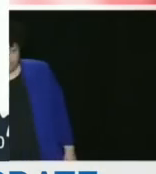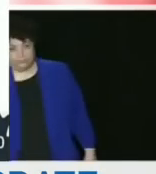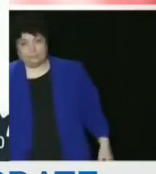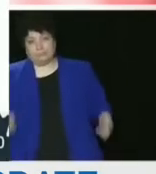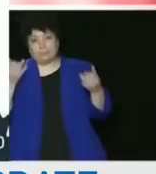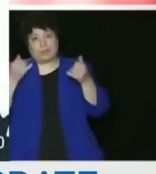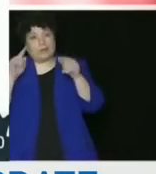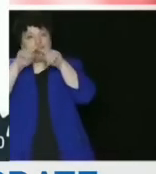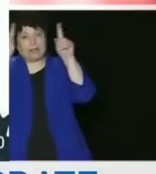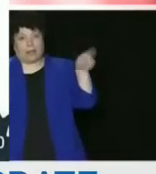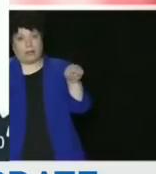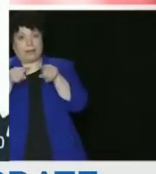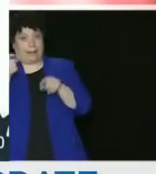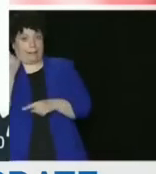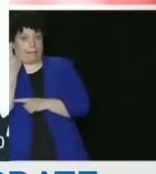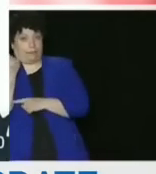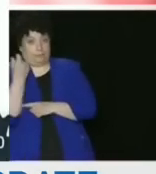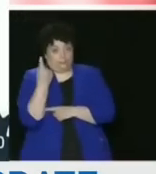Slide 11.